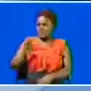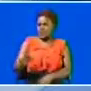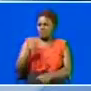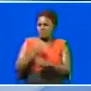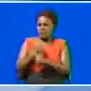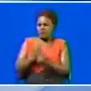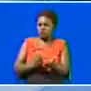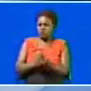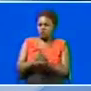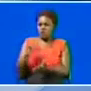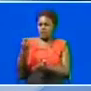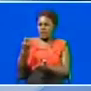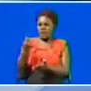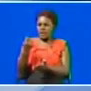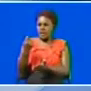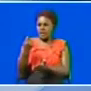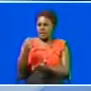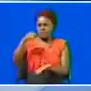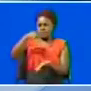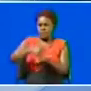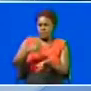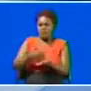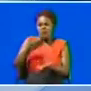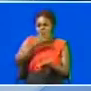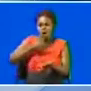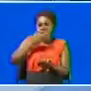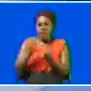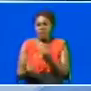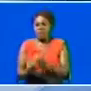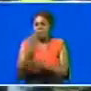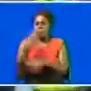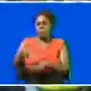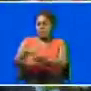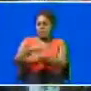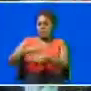Kenya finally stands tall among oil-producing nations.